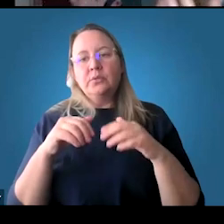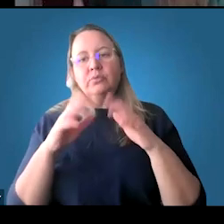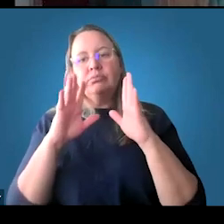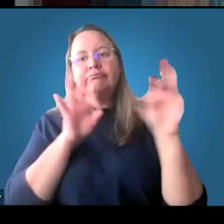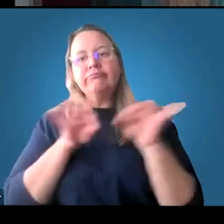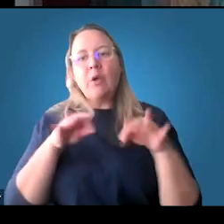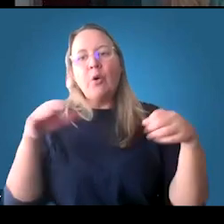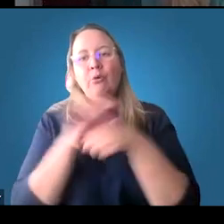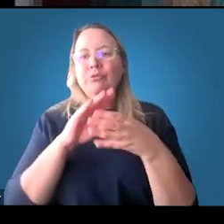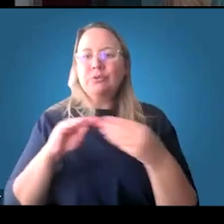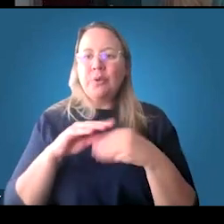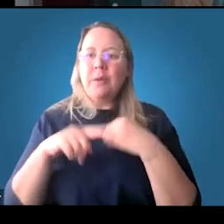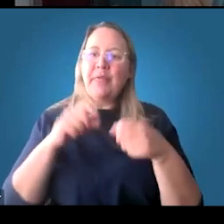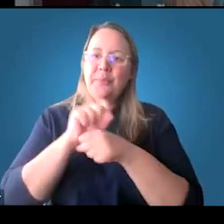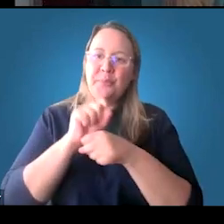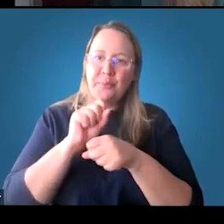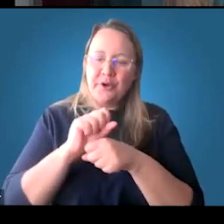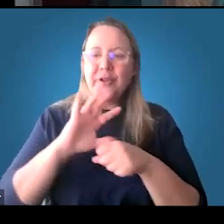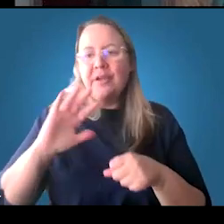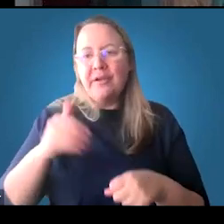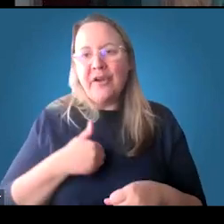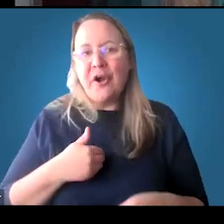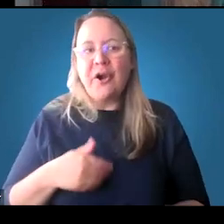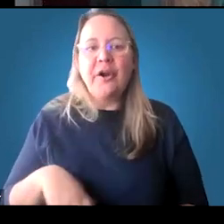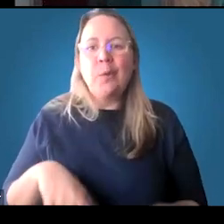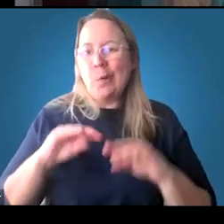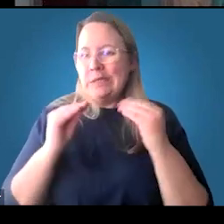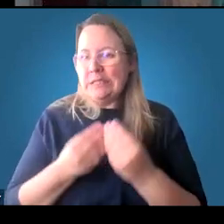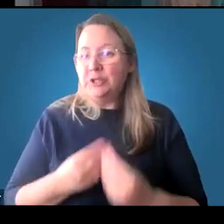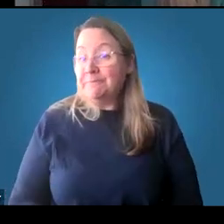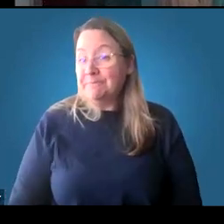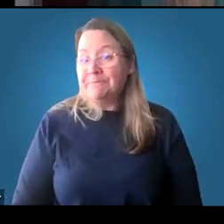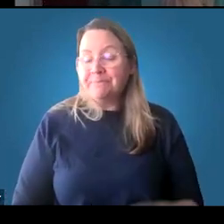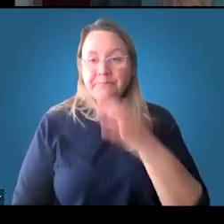story about the work and the impact of our organizations.